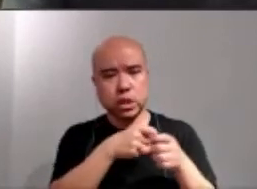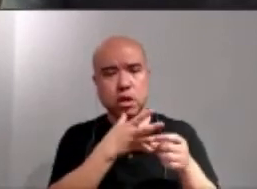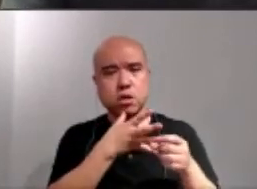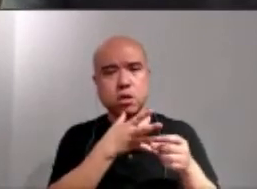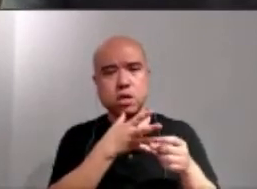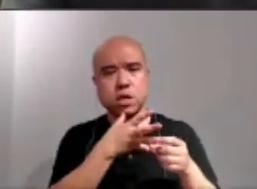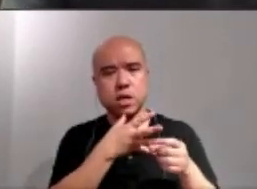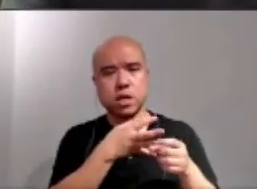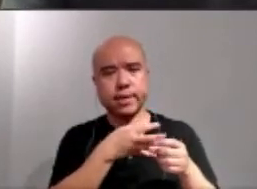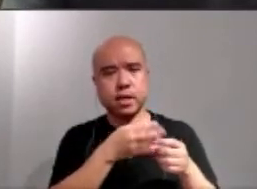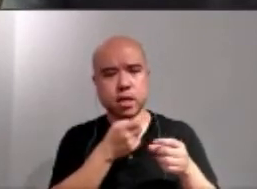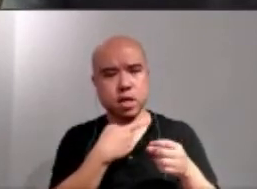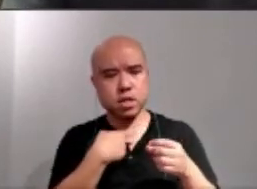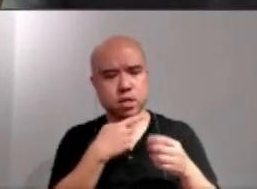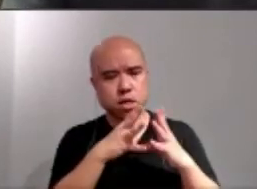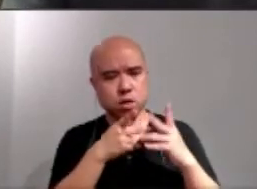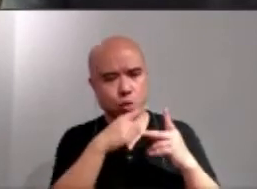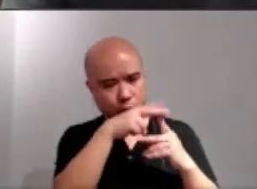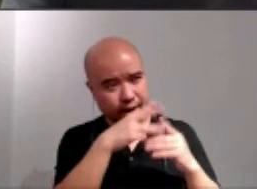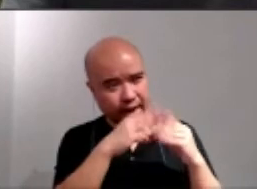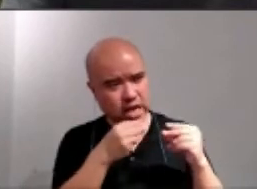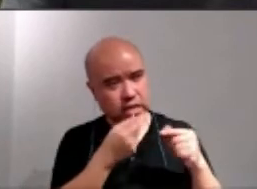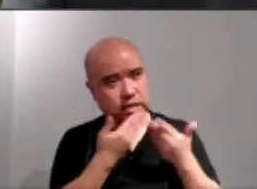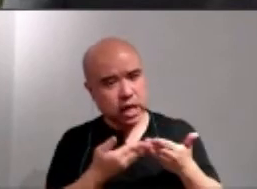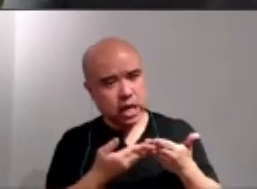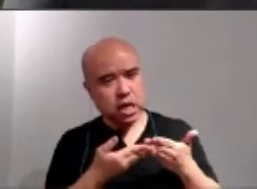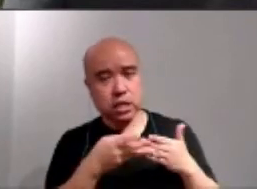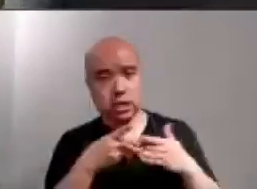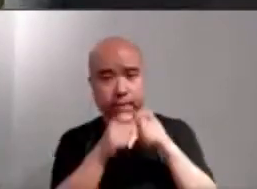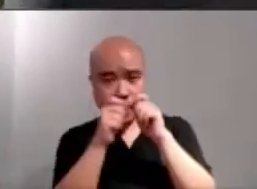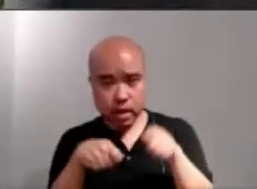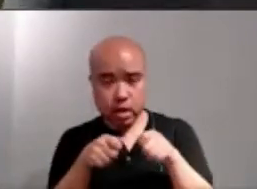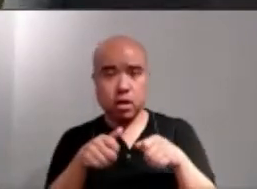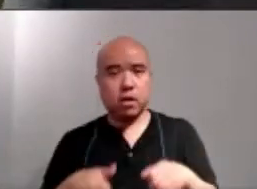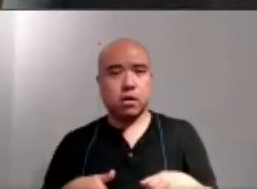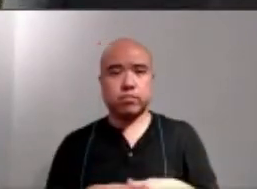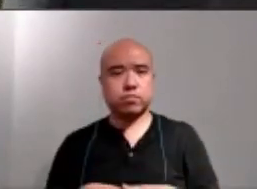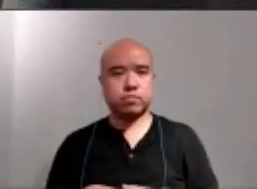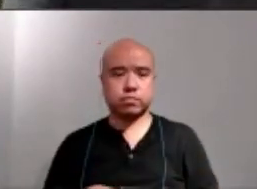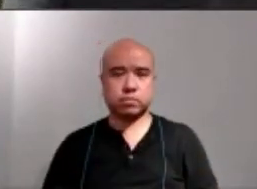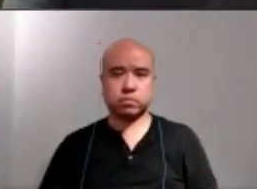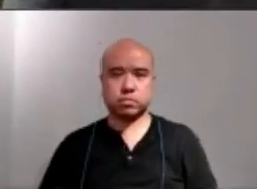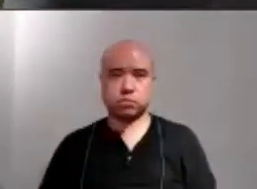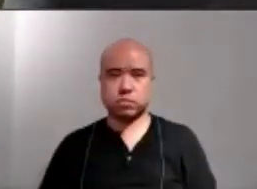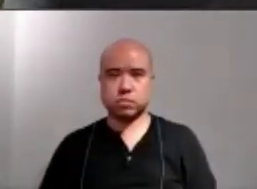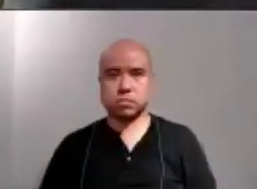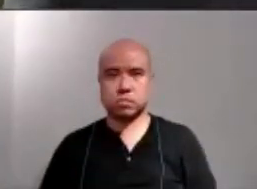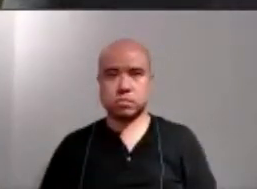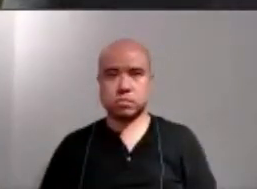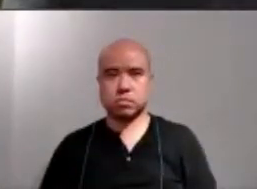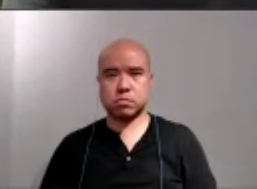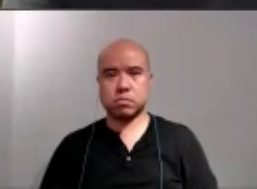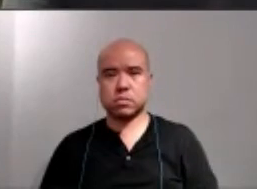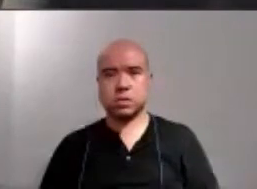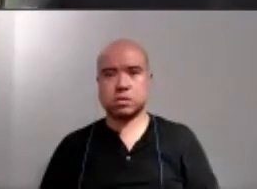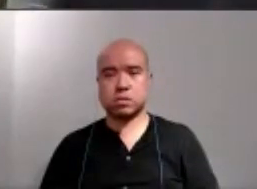one startup is totally difficult sometimes. So we would like to be something, we would like to be